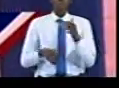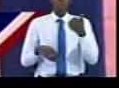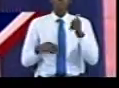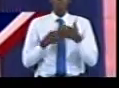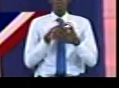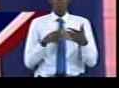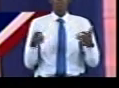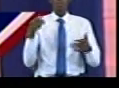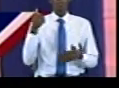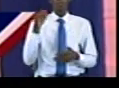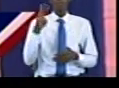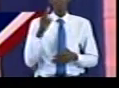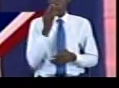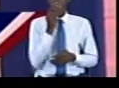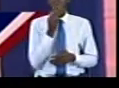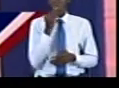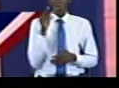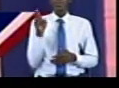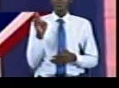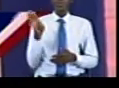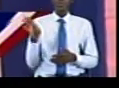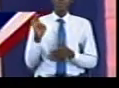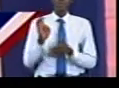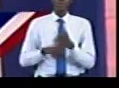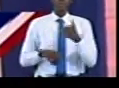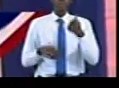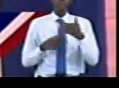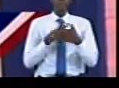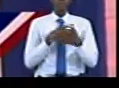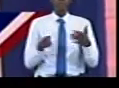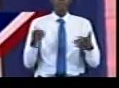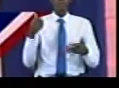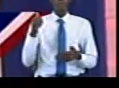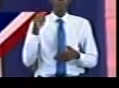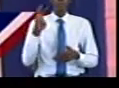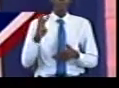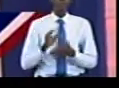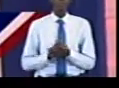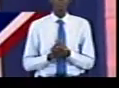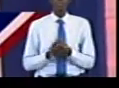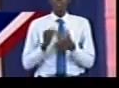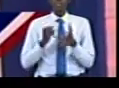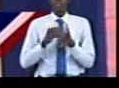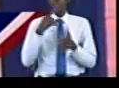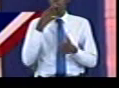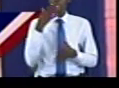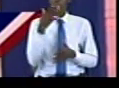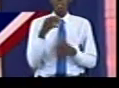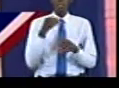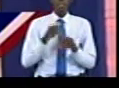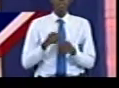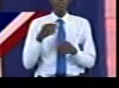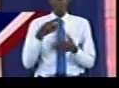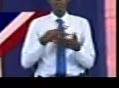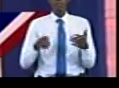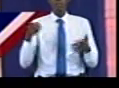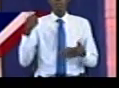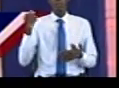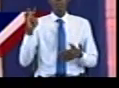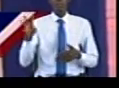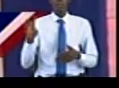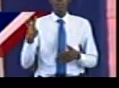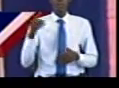14. Hebrews chapter 10, reading from verse 14. It says in verse 14, for